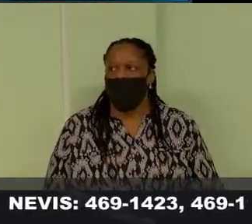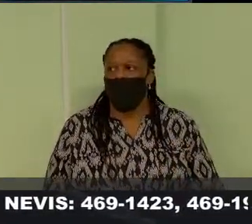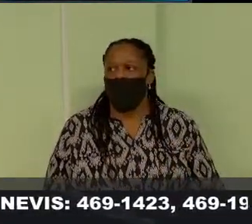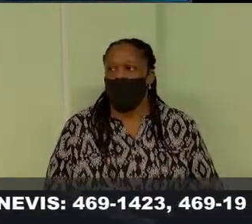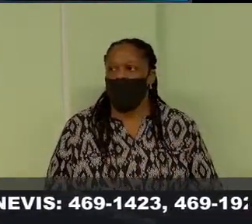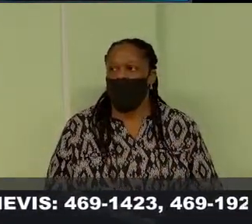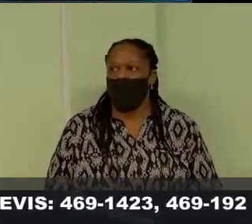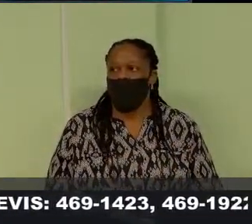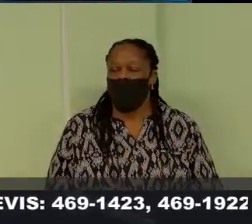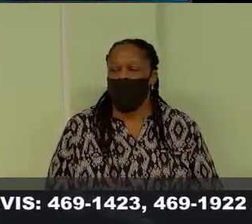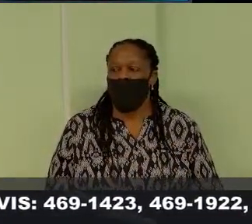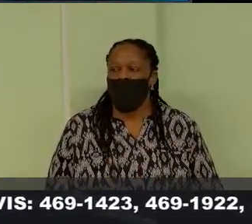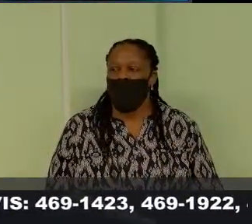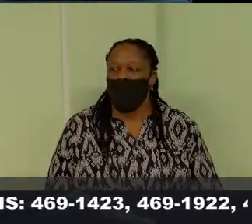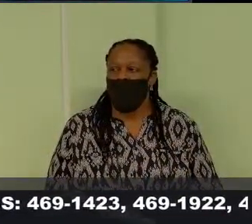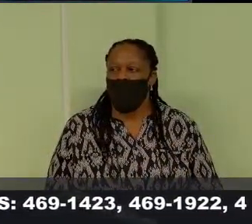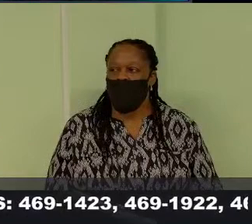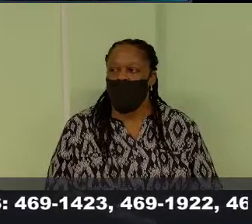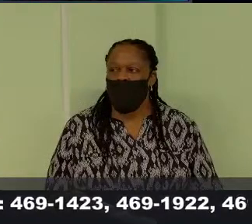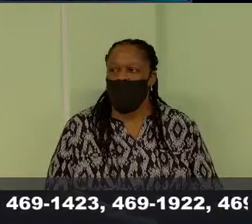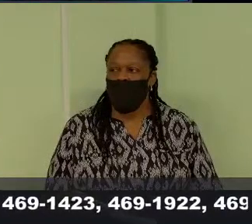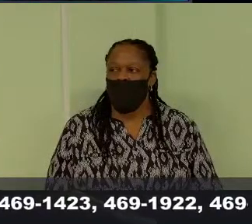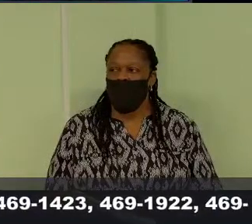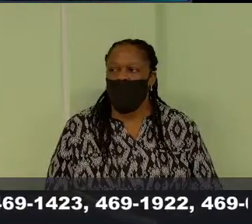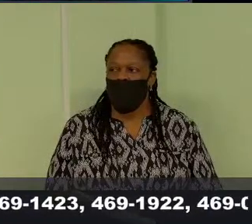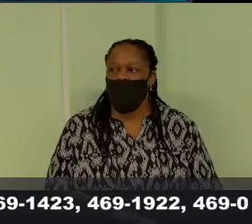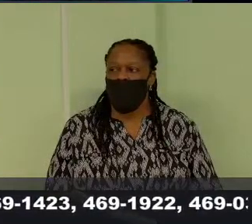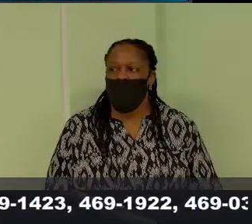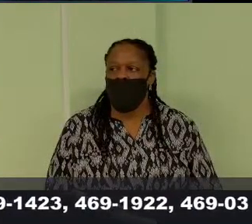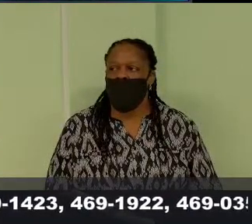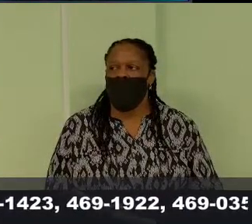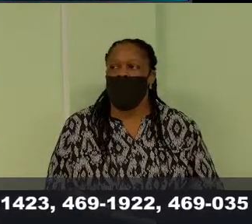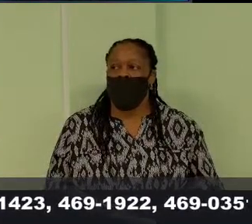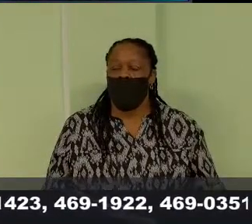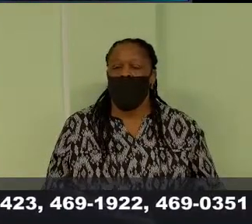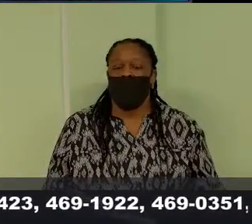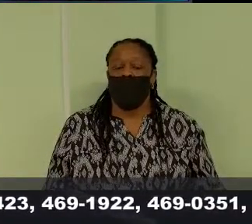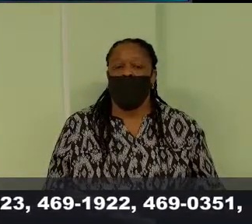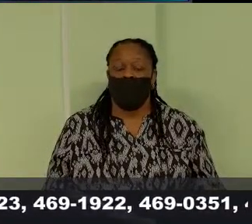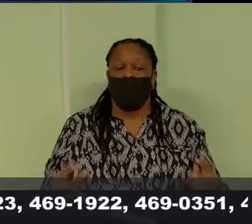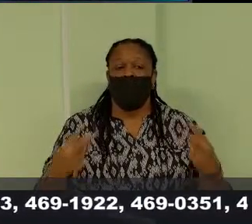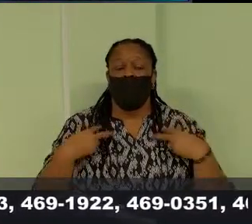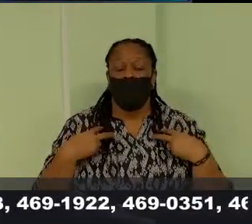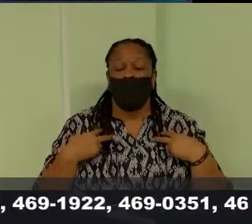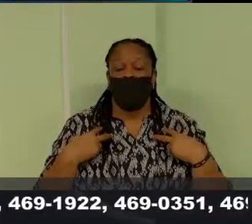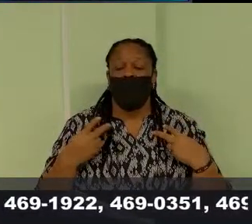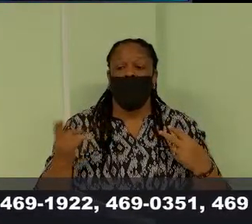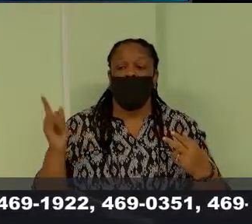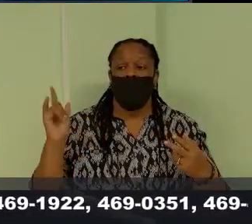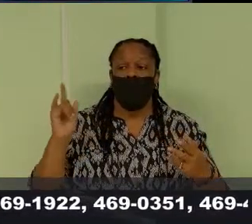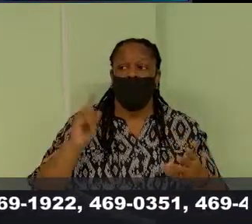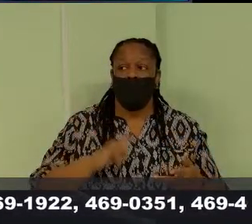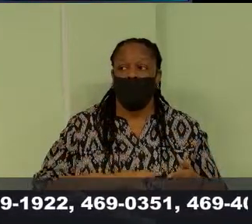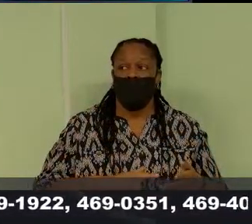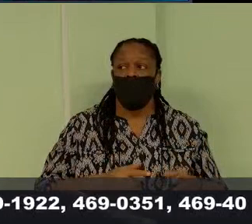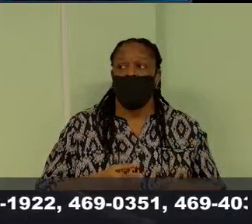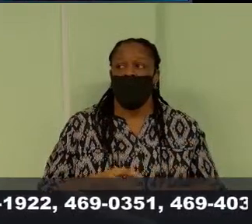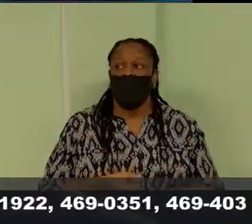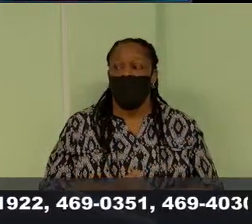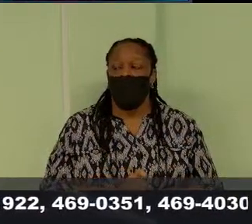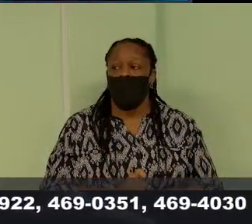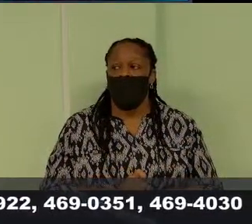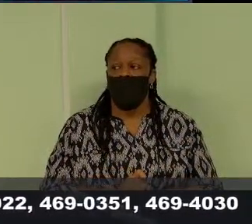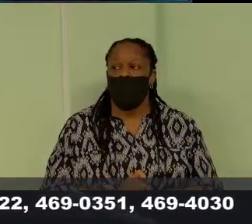I think we should have had somebody from tourism here, but as far as I know, we have flights that is